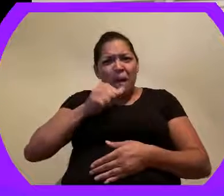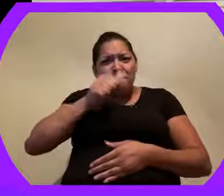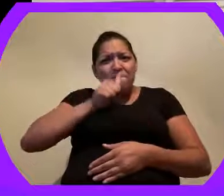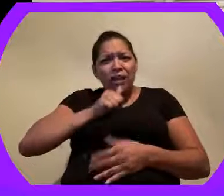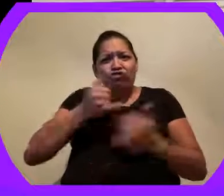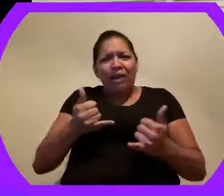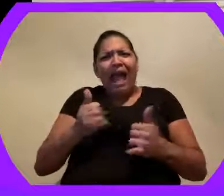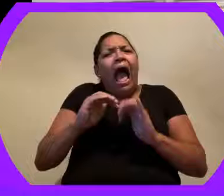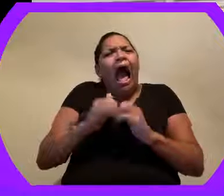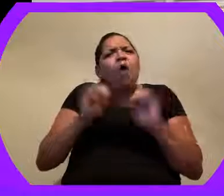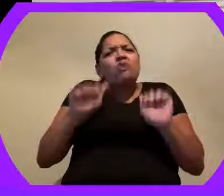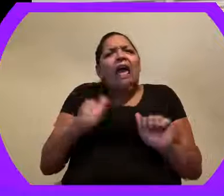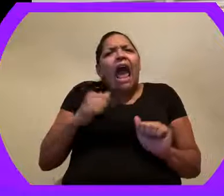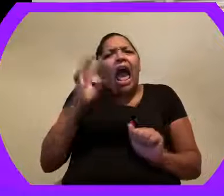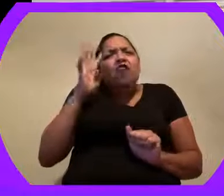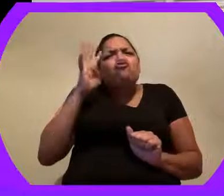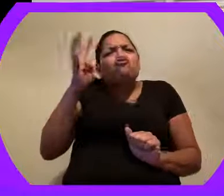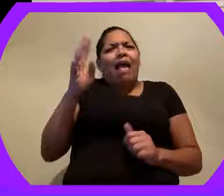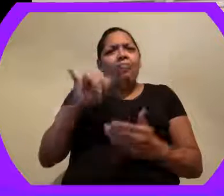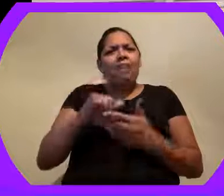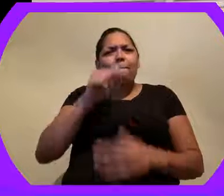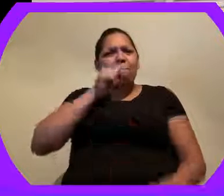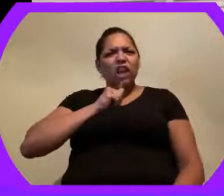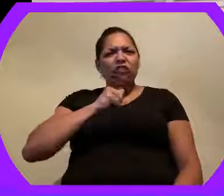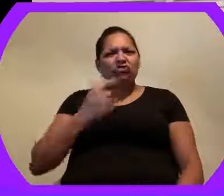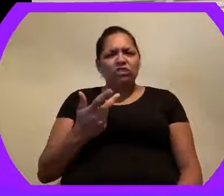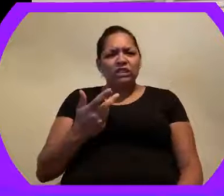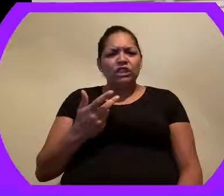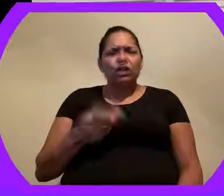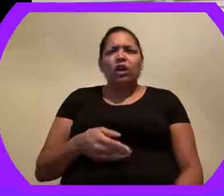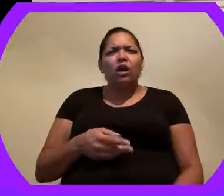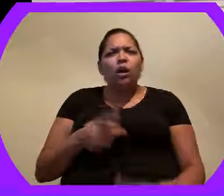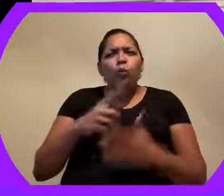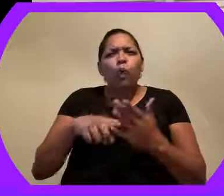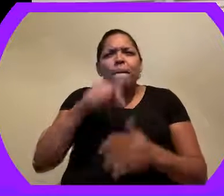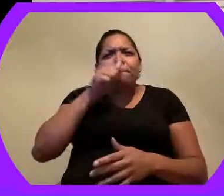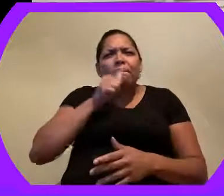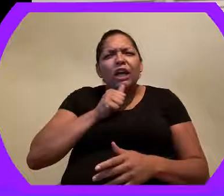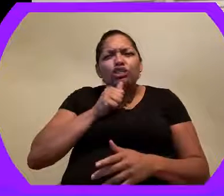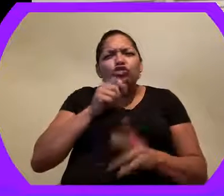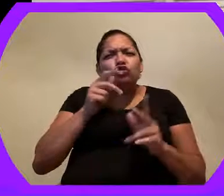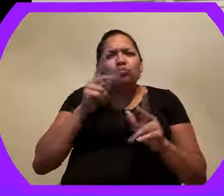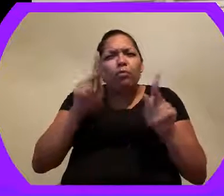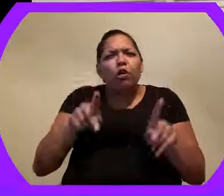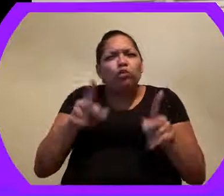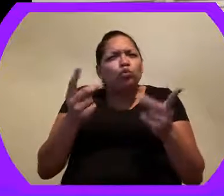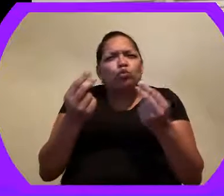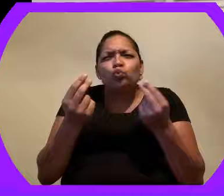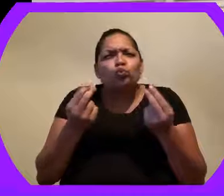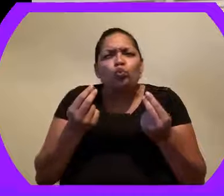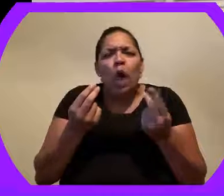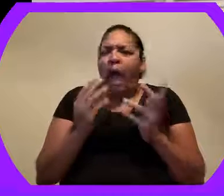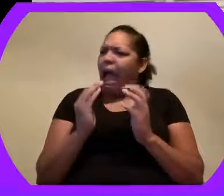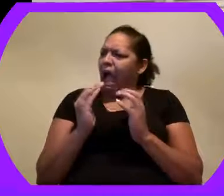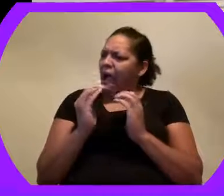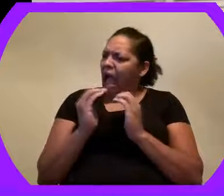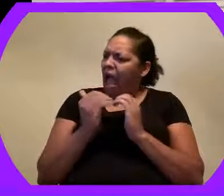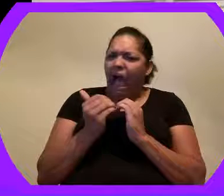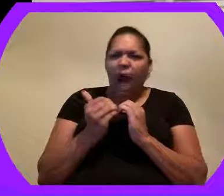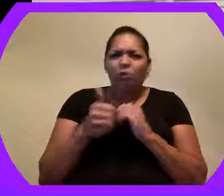recognize that I'm impatient right now. How can I create patience? How does a patient person